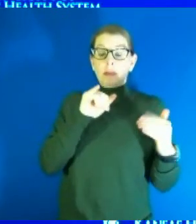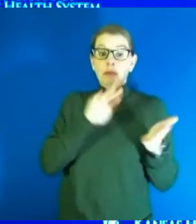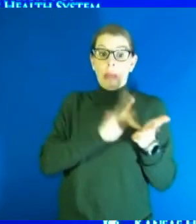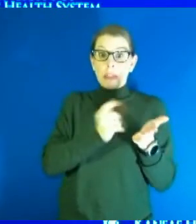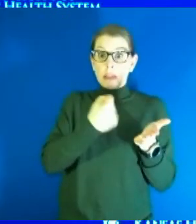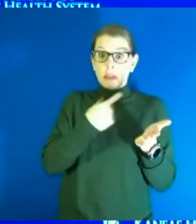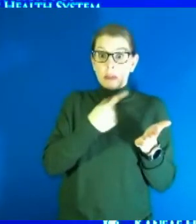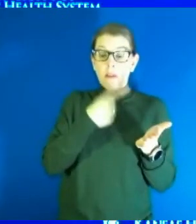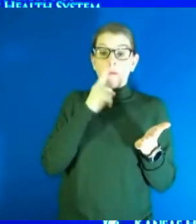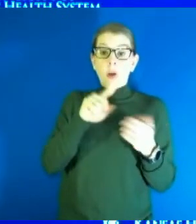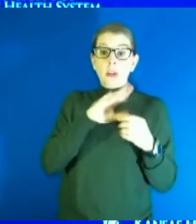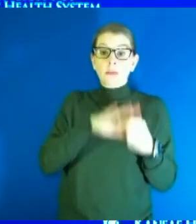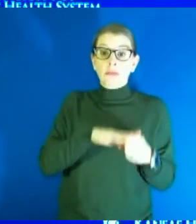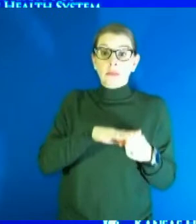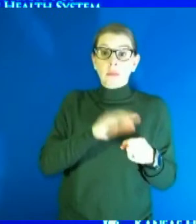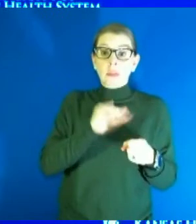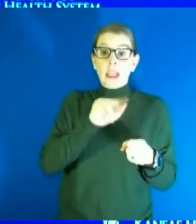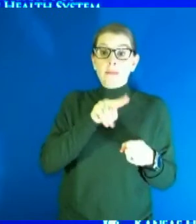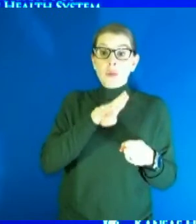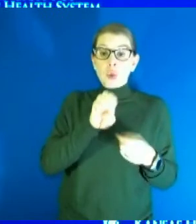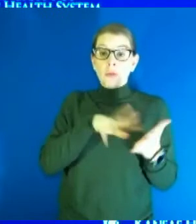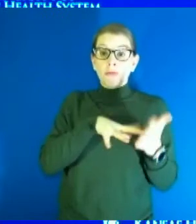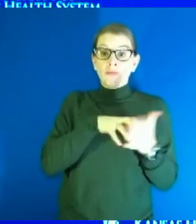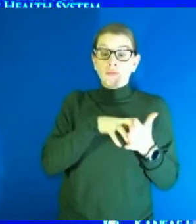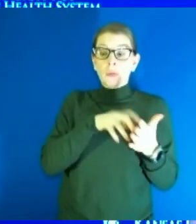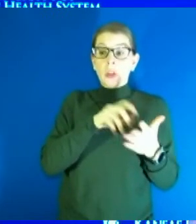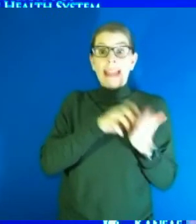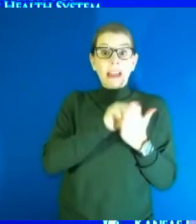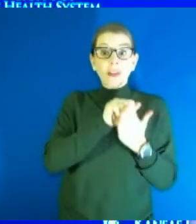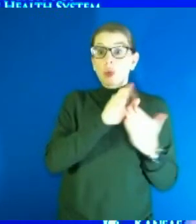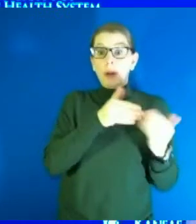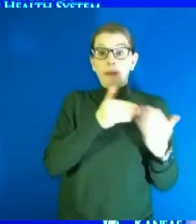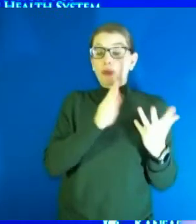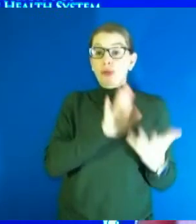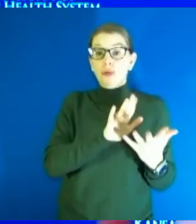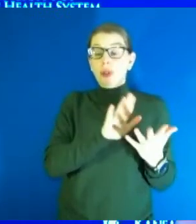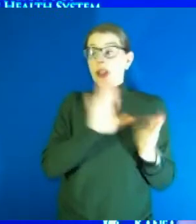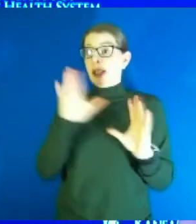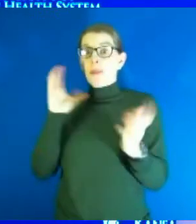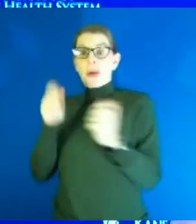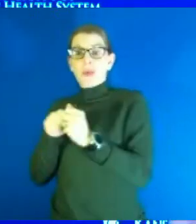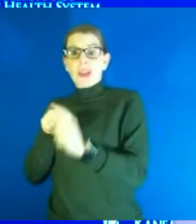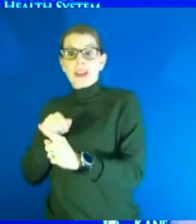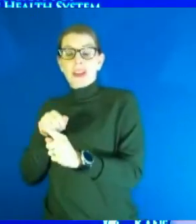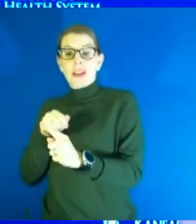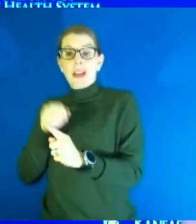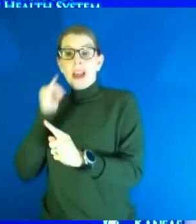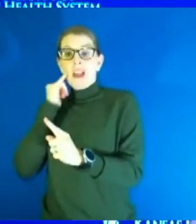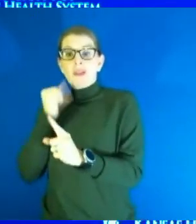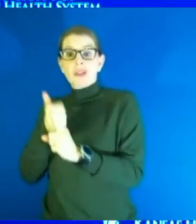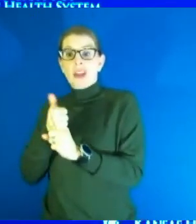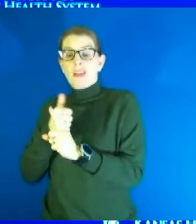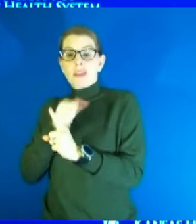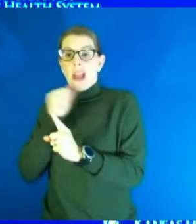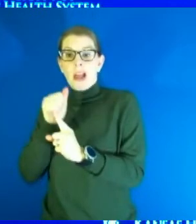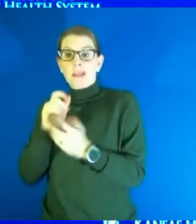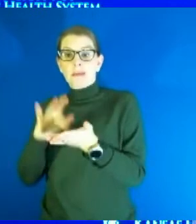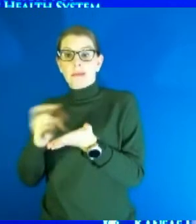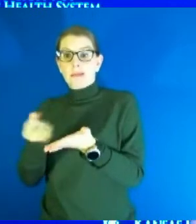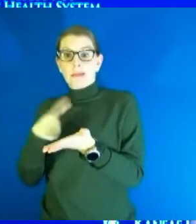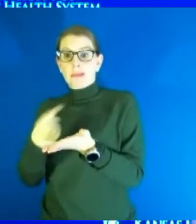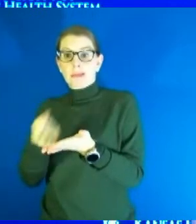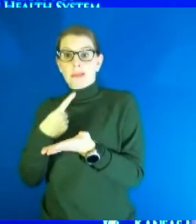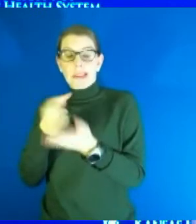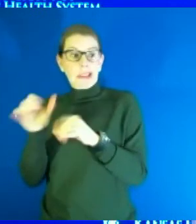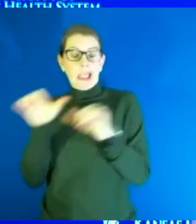drugs for autoimmune disease, for cancer, what have you, as opposed to if you are not on those drugs. So I think it is different,